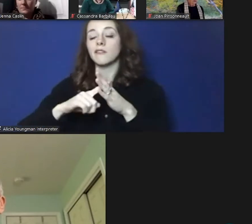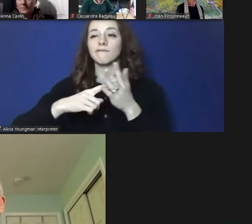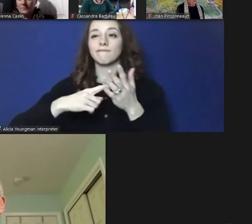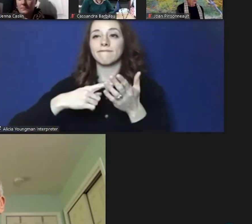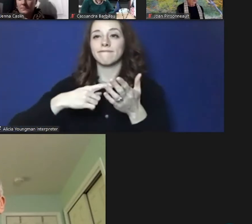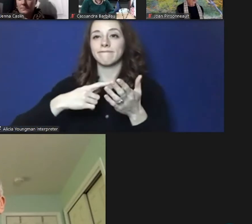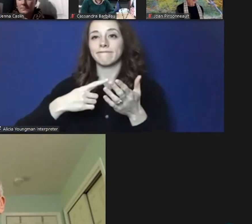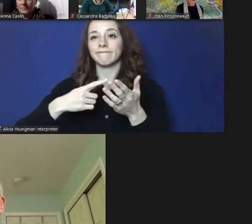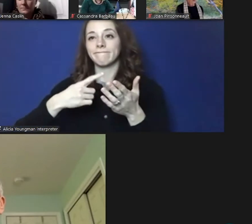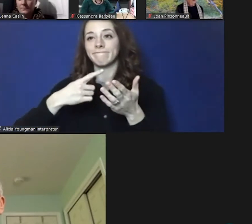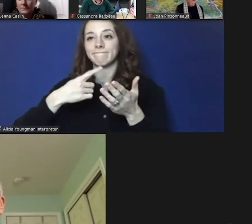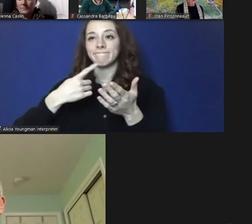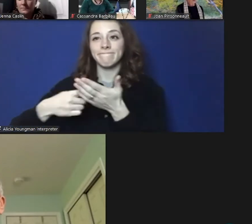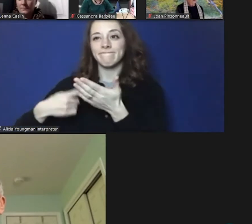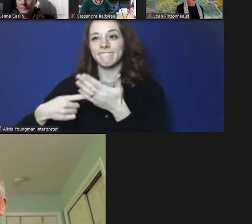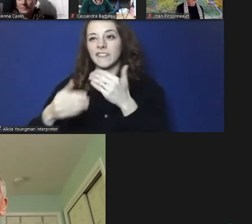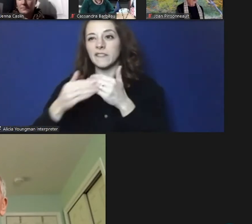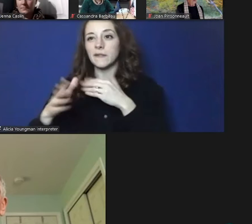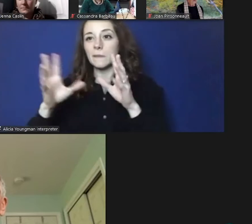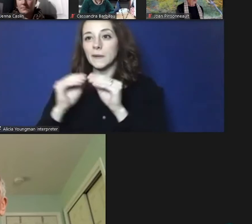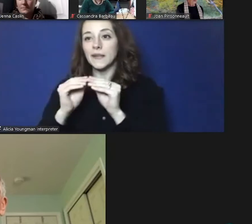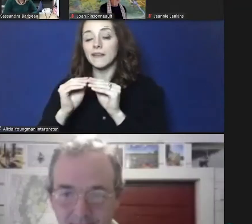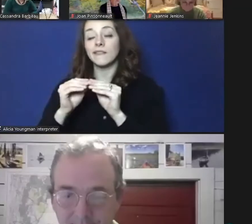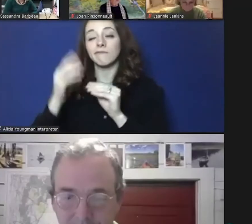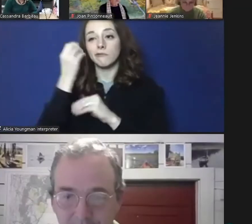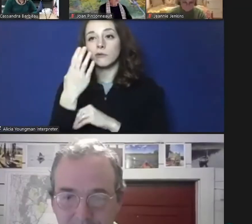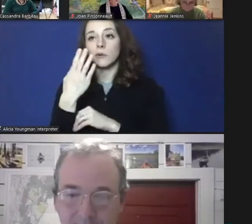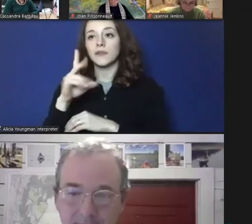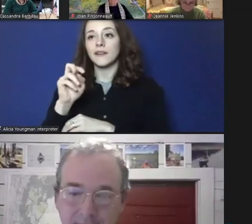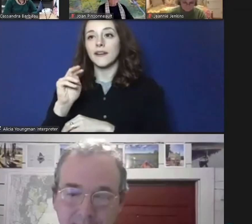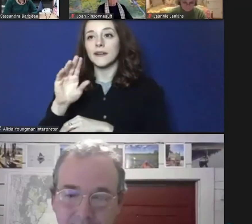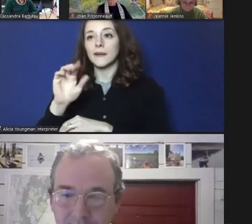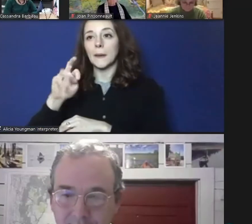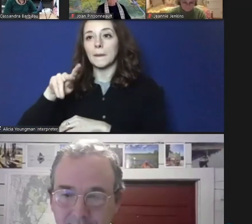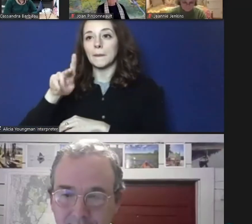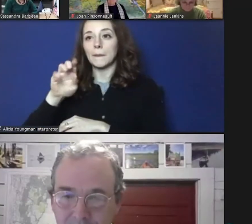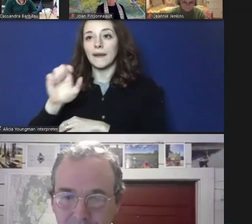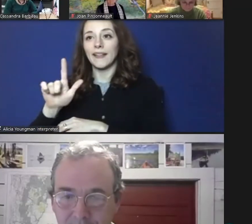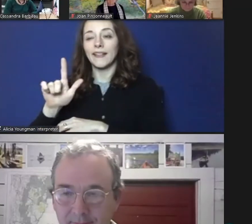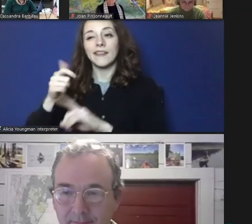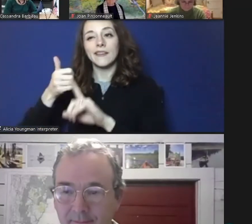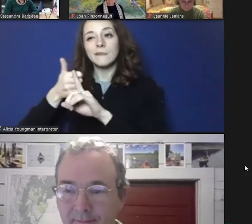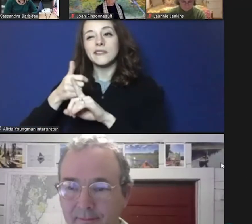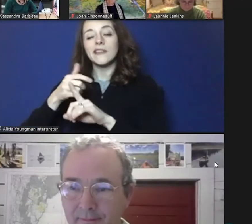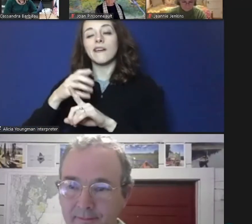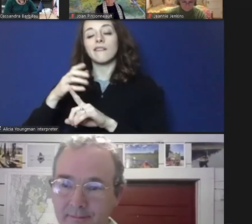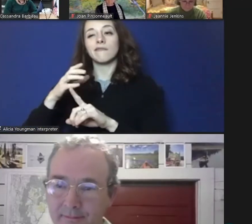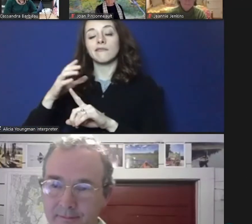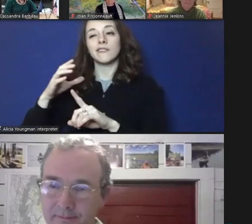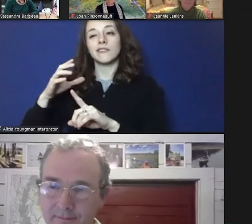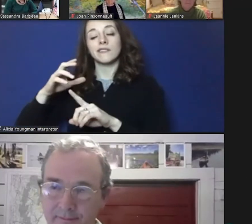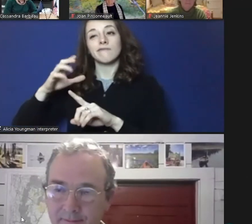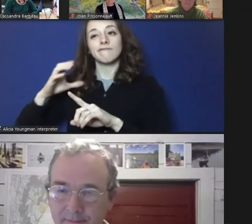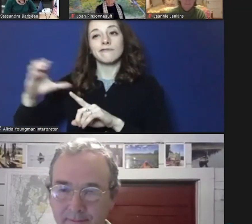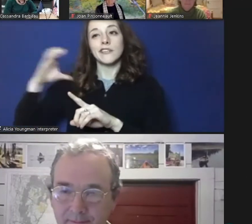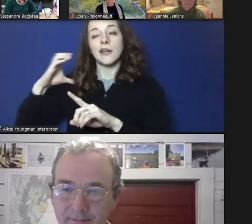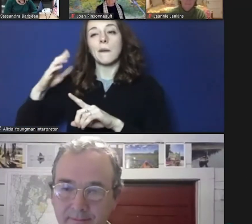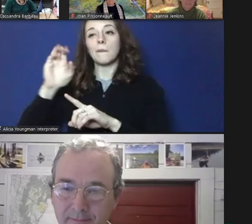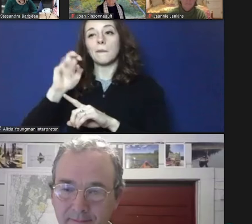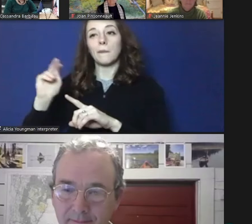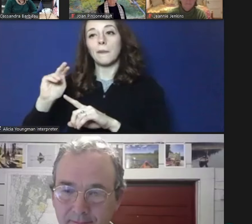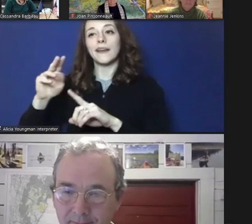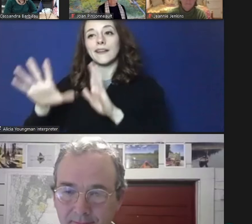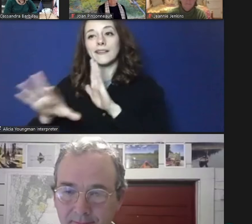further portion of the meeting, Don Campbell, who is the chairman of the Bennington Select Board, and most importantly tonight, really running the